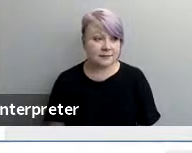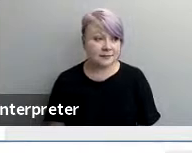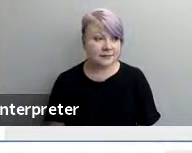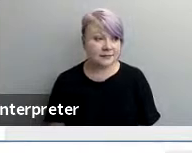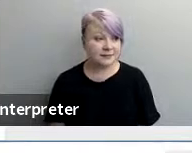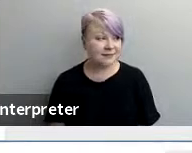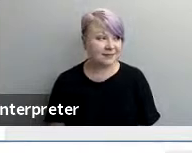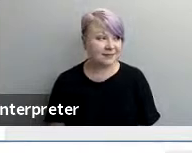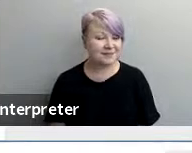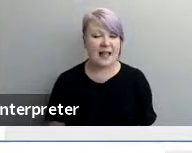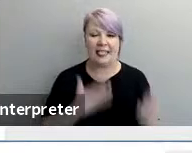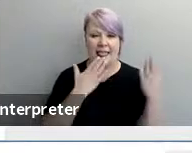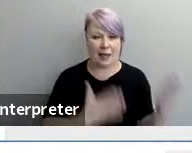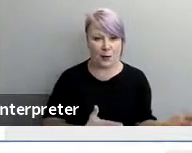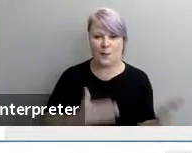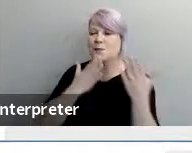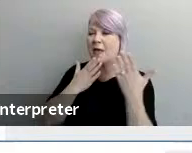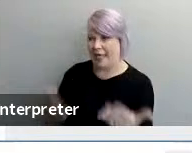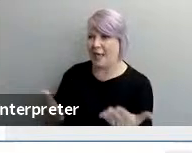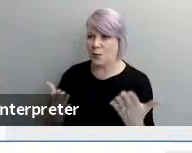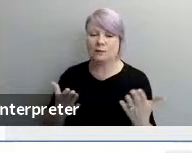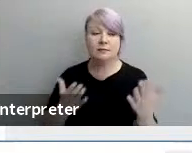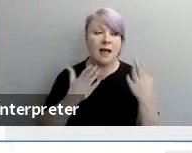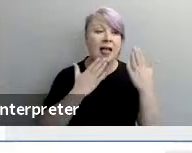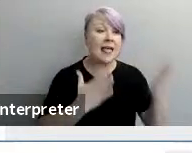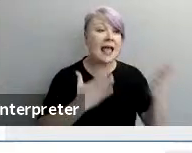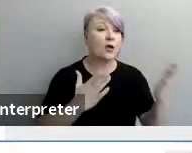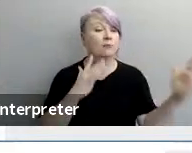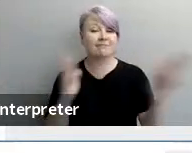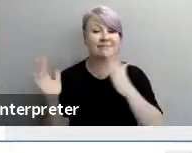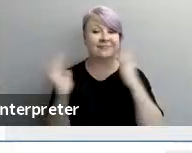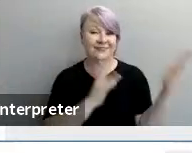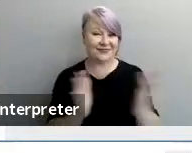Okay, thank you. Thank you. Thank you.